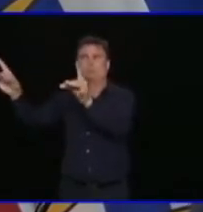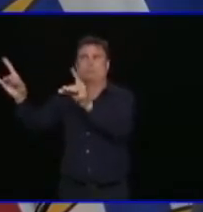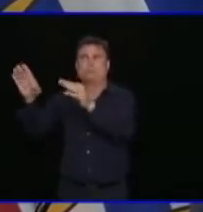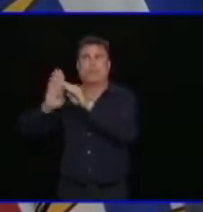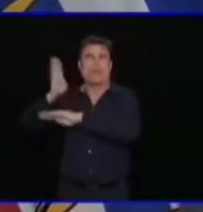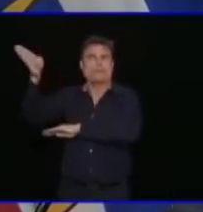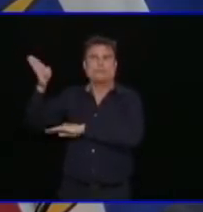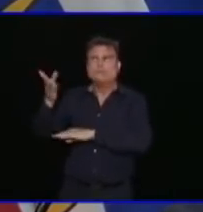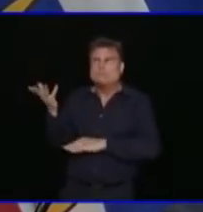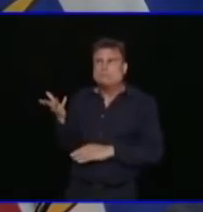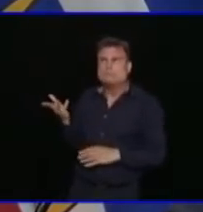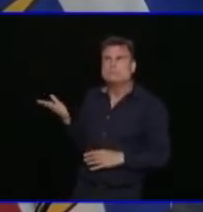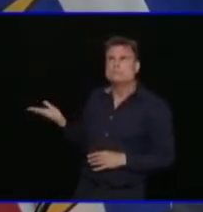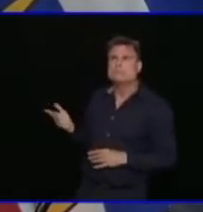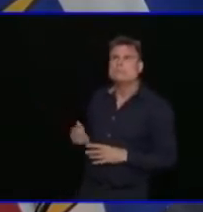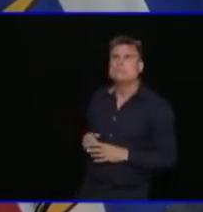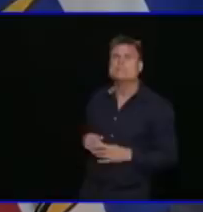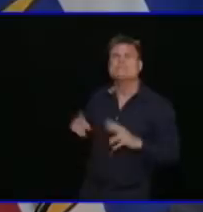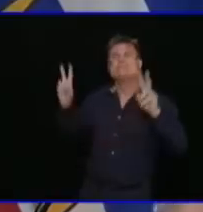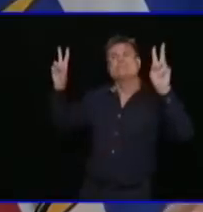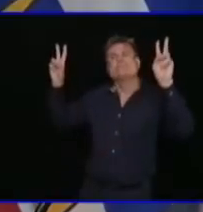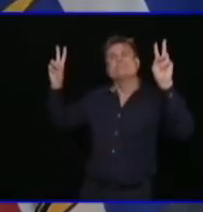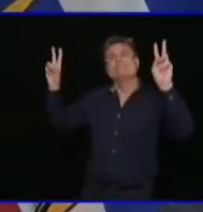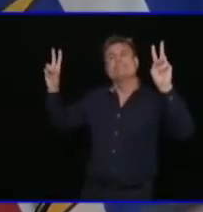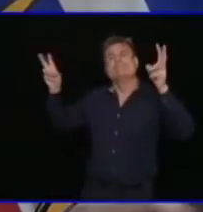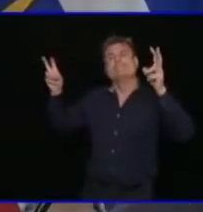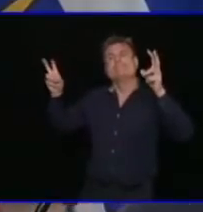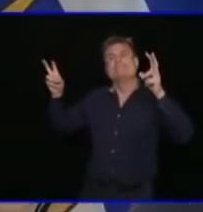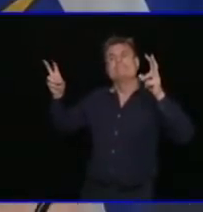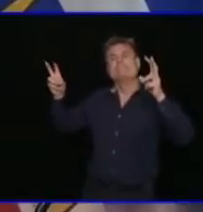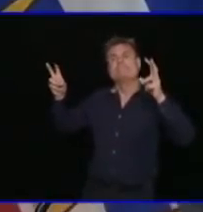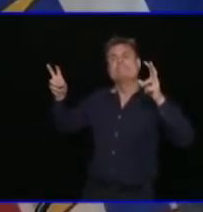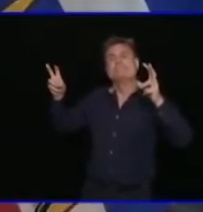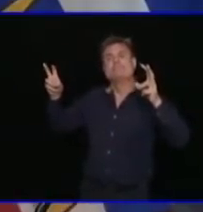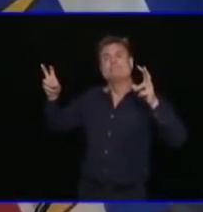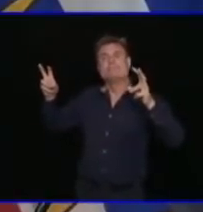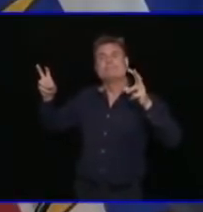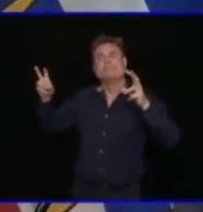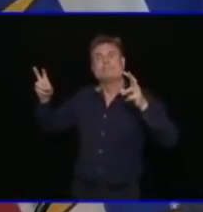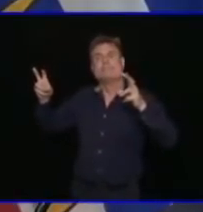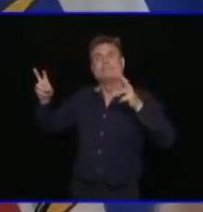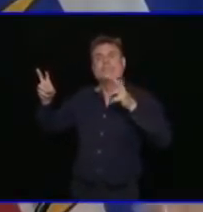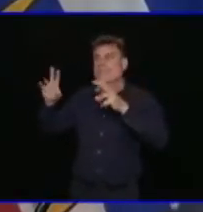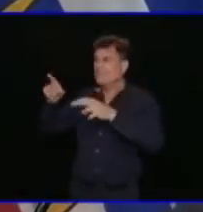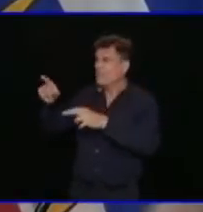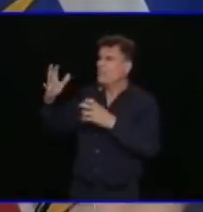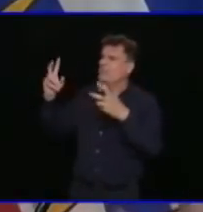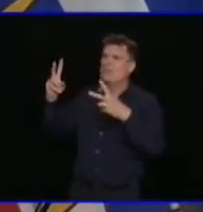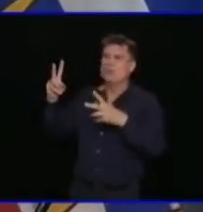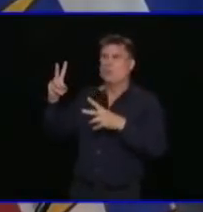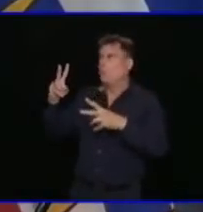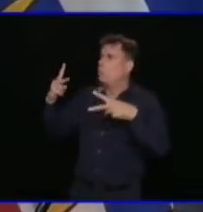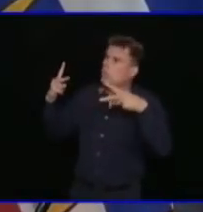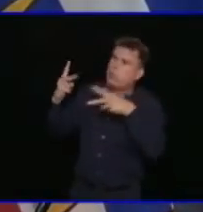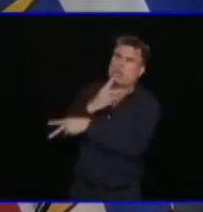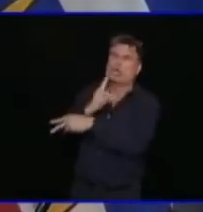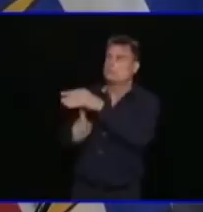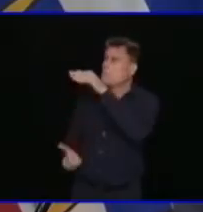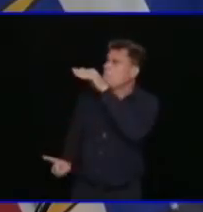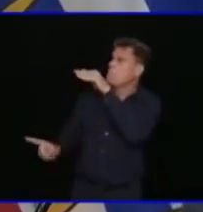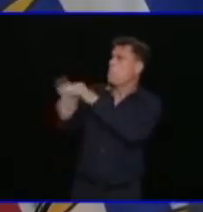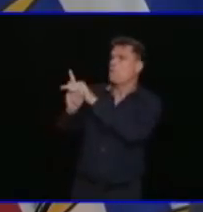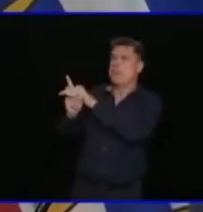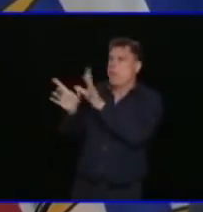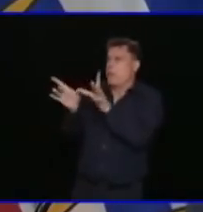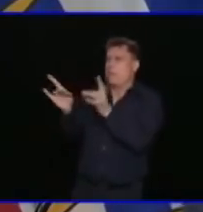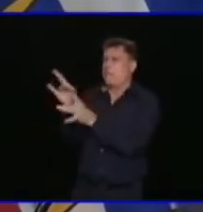single person or two people are in an environment where they spread to lots of others in one generation.